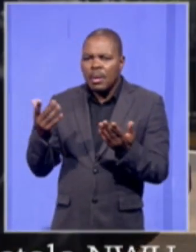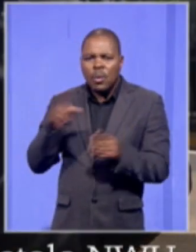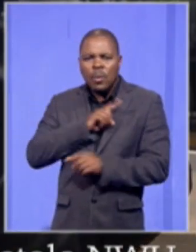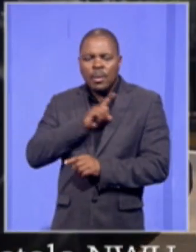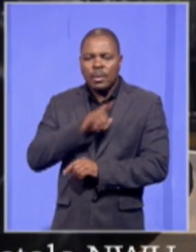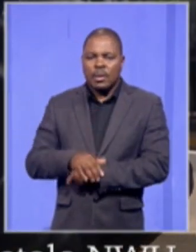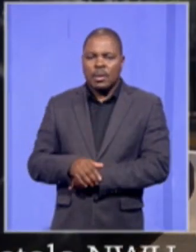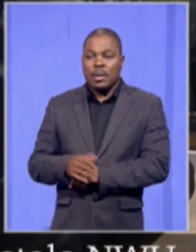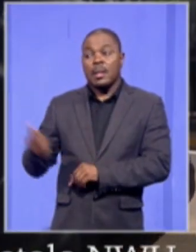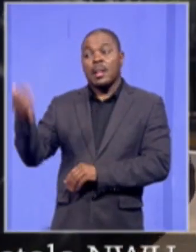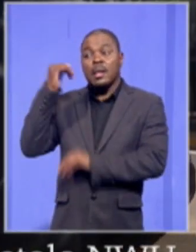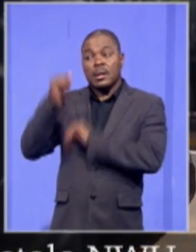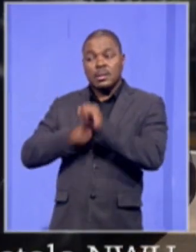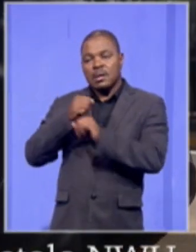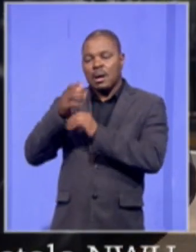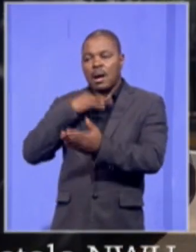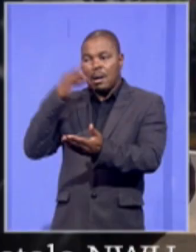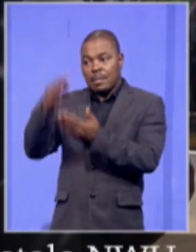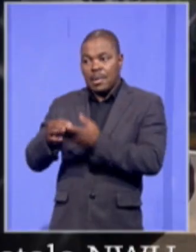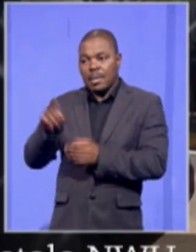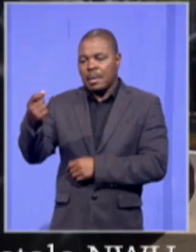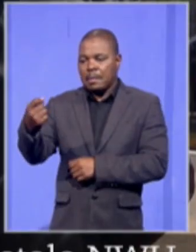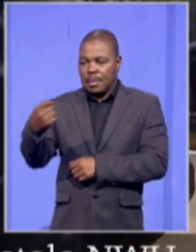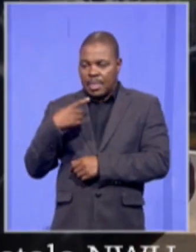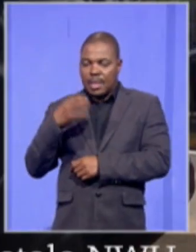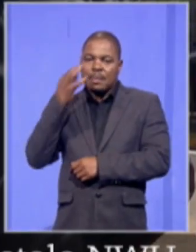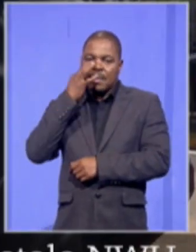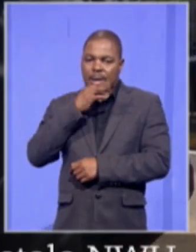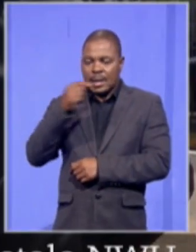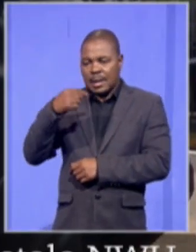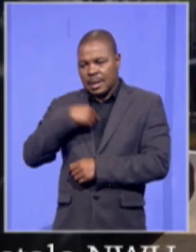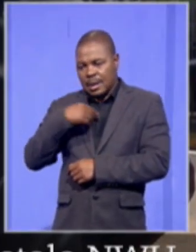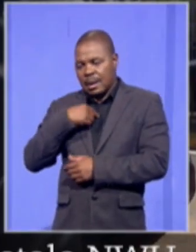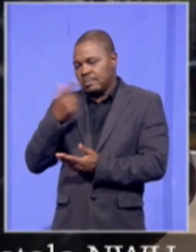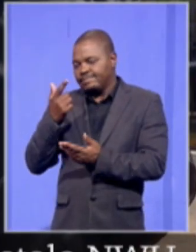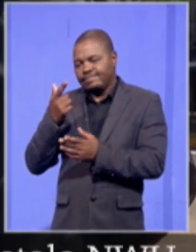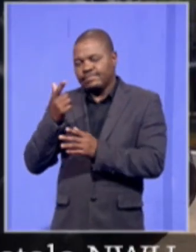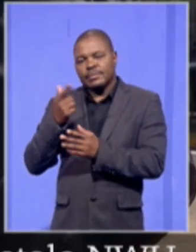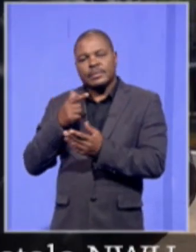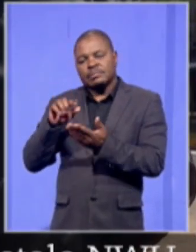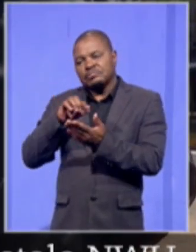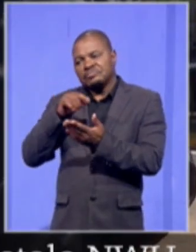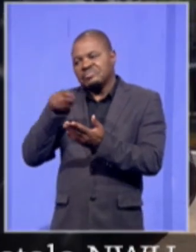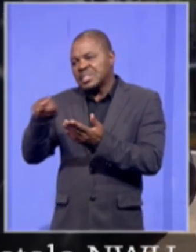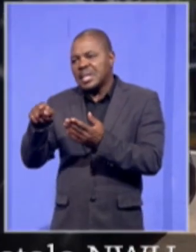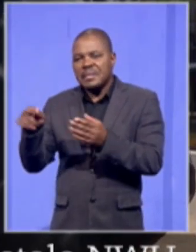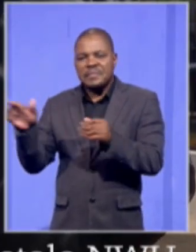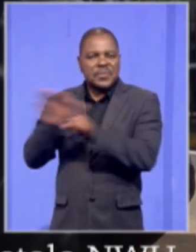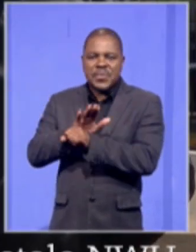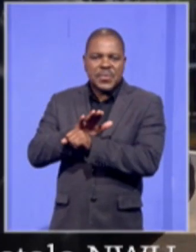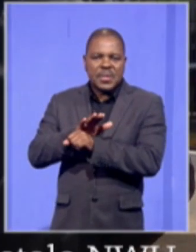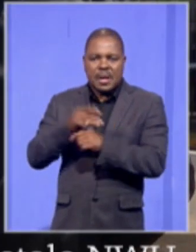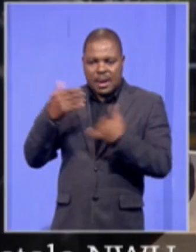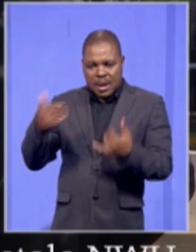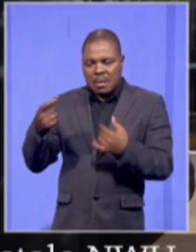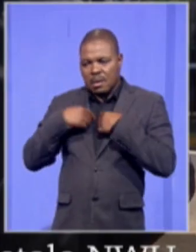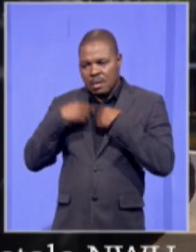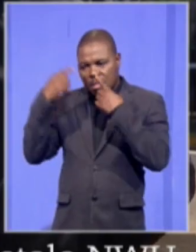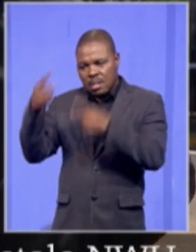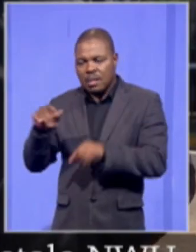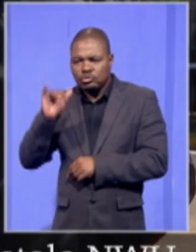last year. Be ba send a message bare application was unsuccessful due to capacity, so fa ndega ne ke tlo checka gore